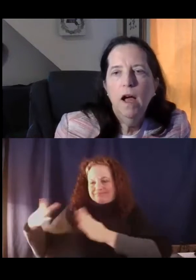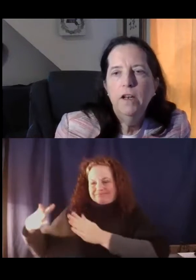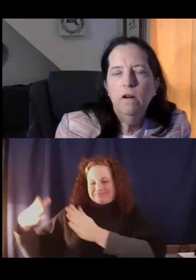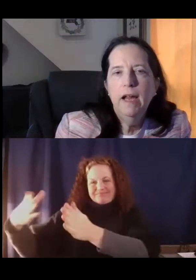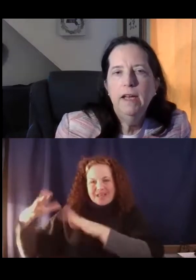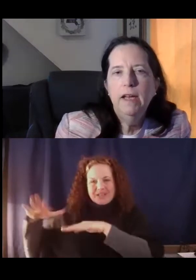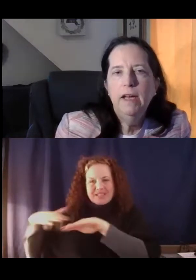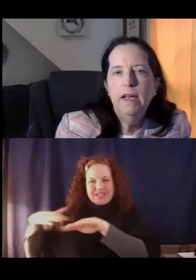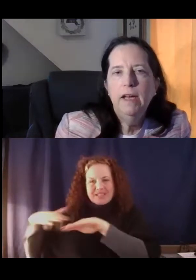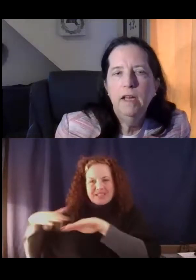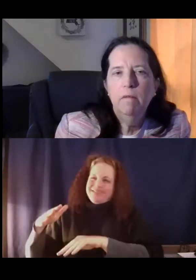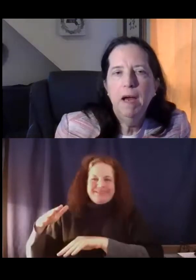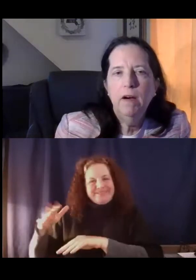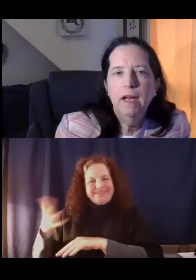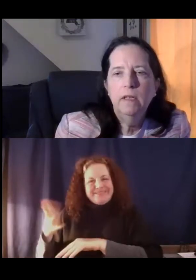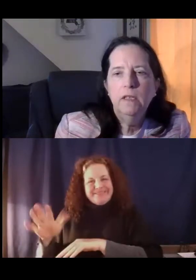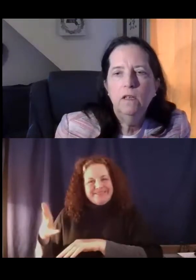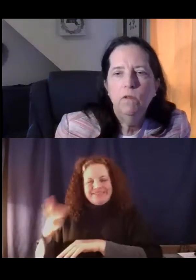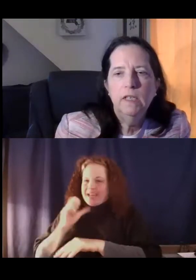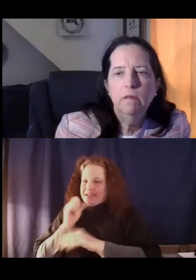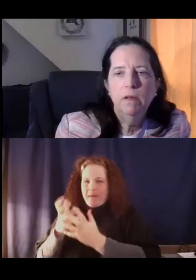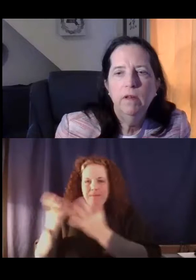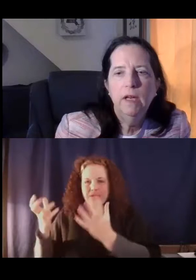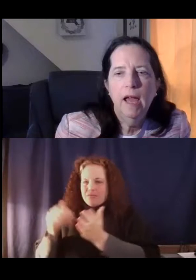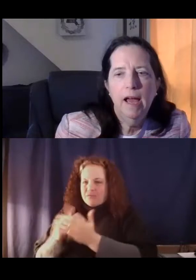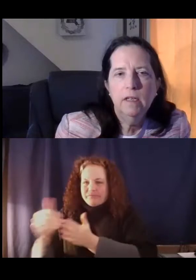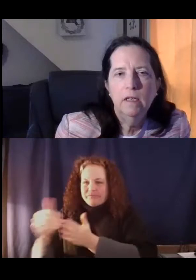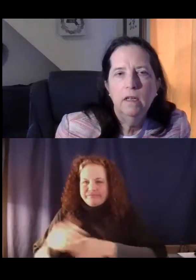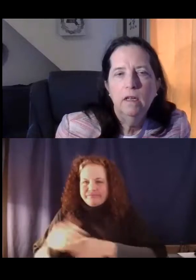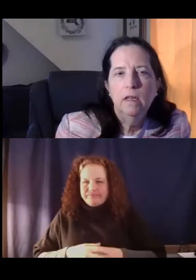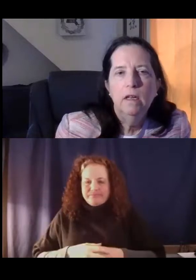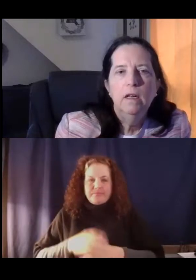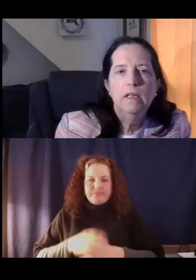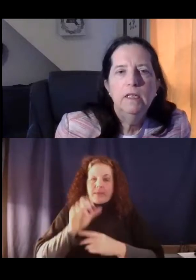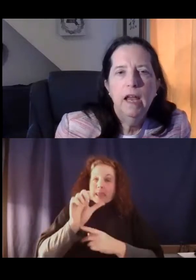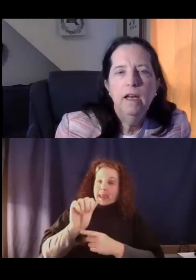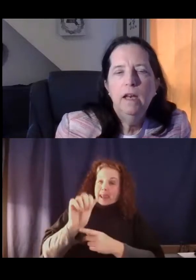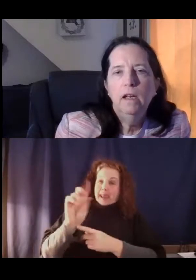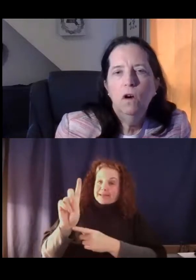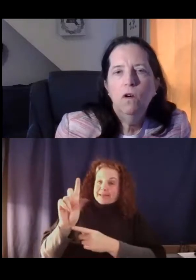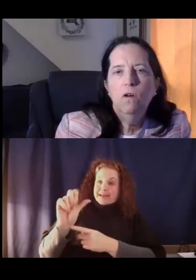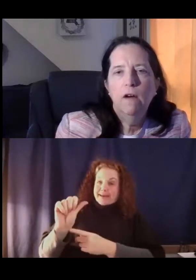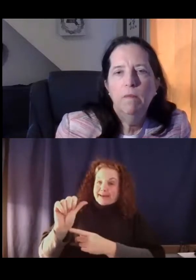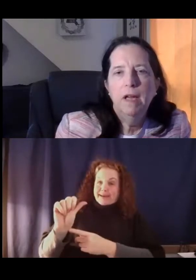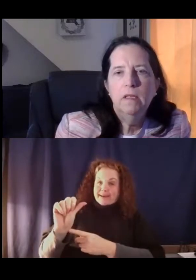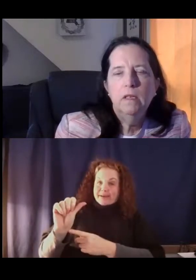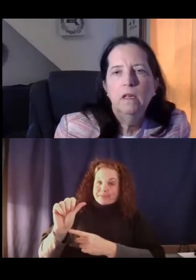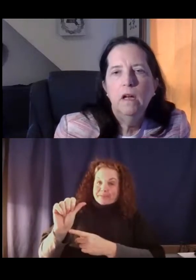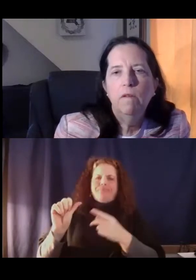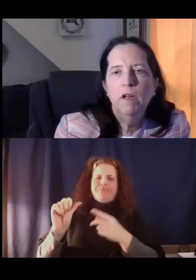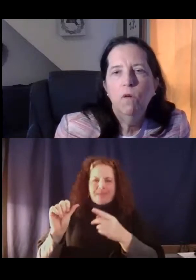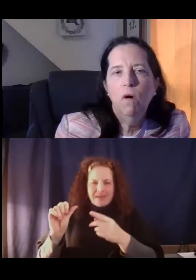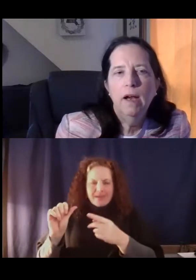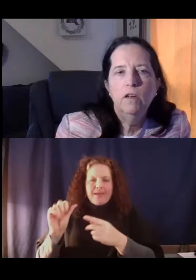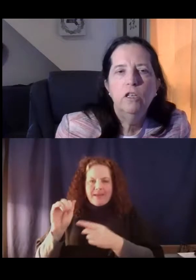So under ADA, the Americans with Disability Act, state and local governments